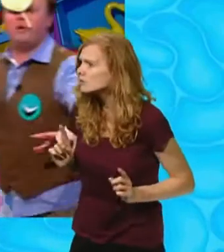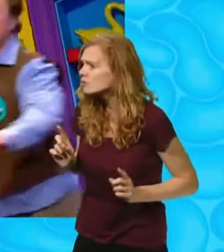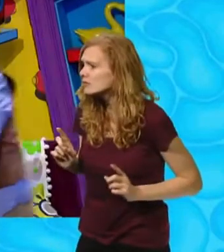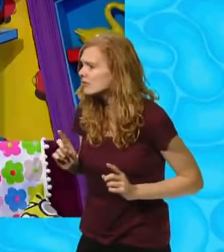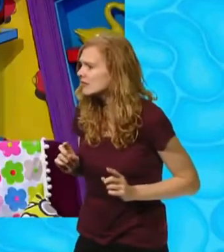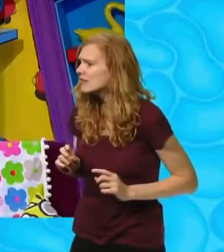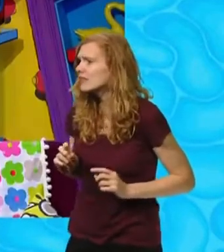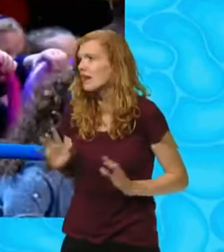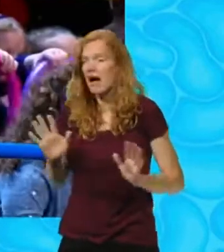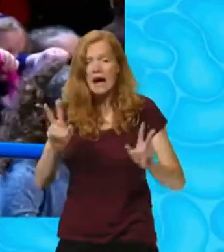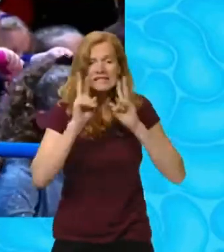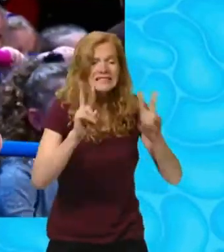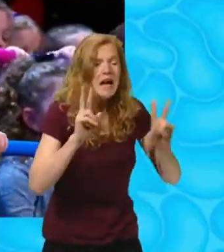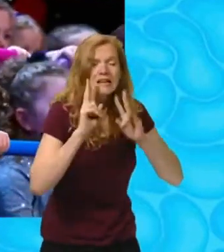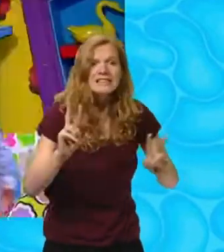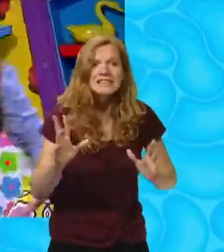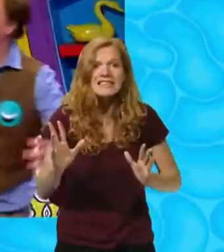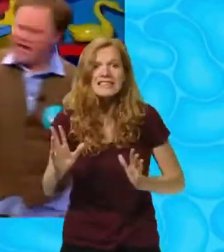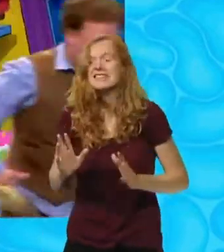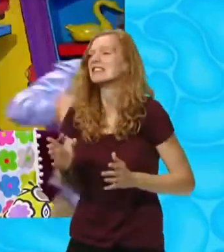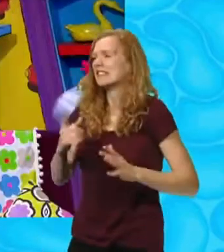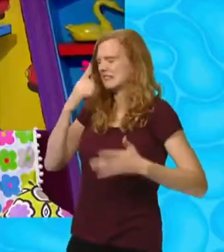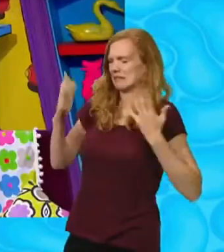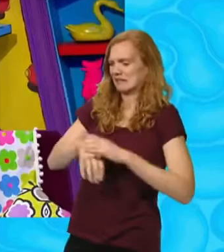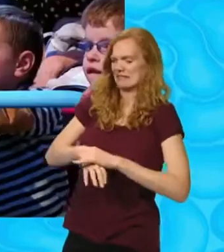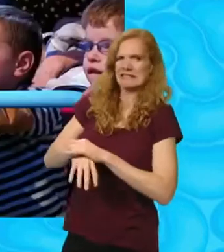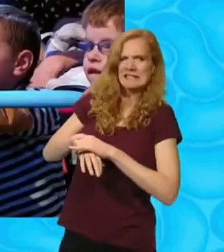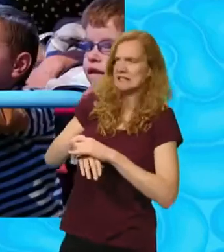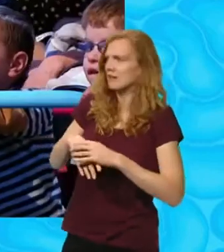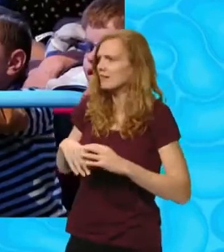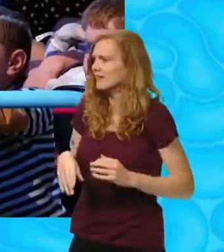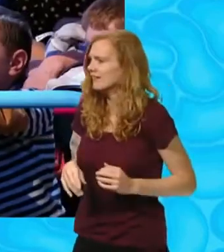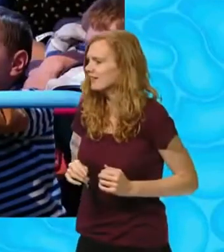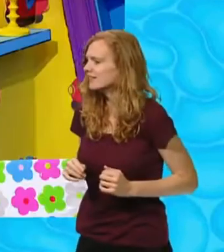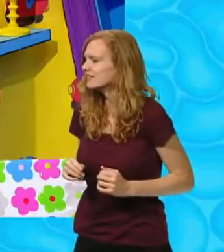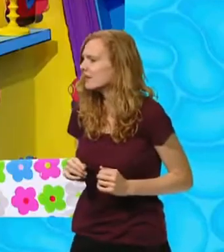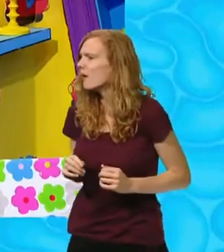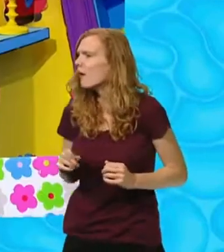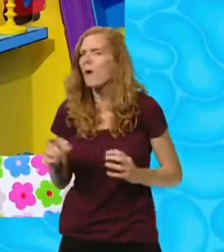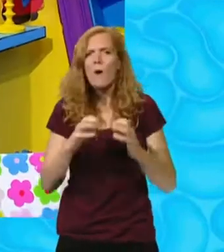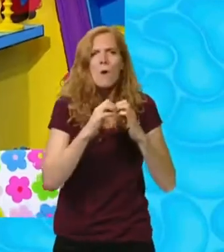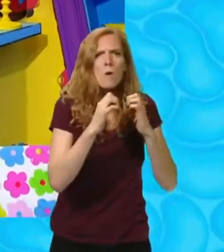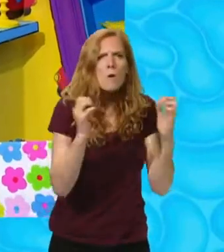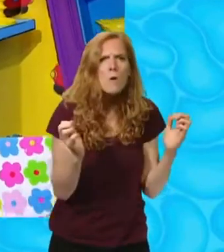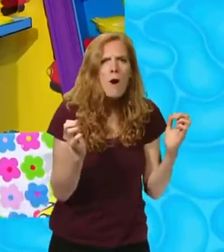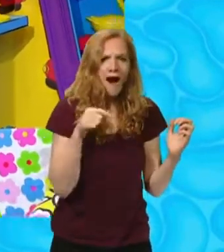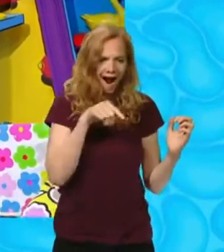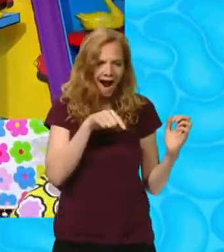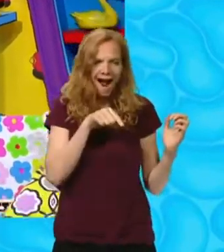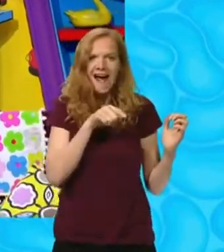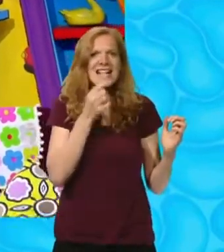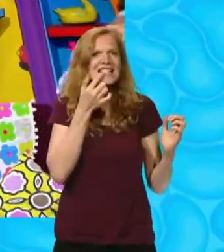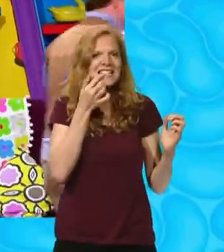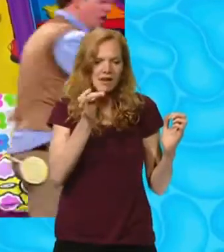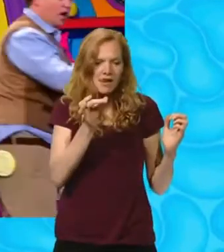Yes. What's going on? I can't see now. I can't get this off my hat. Hang on. Now, Little Monster, all you have